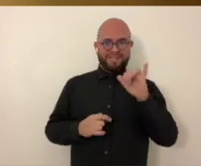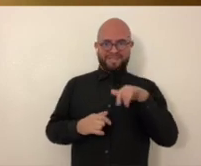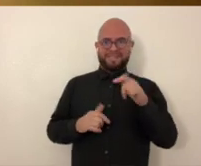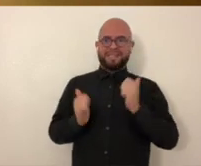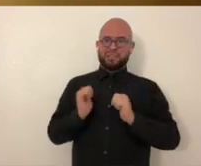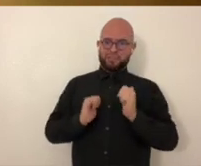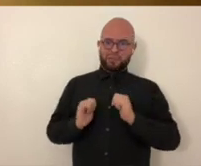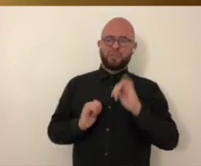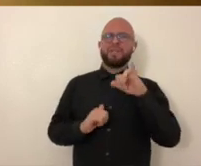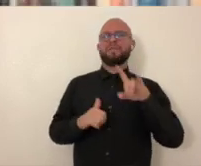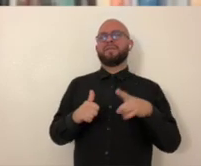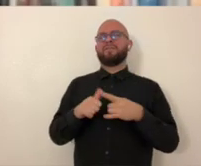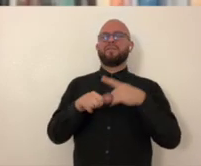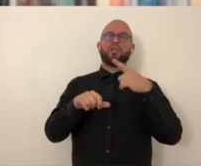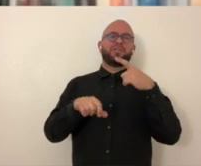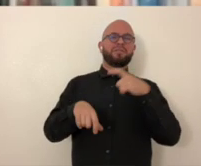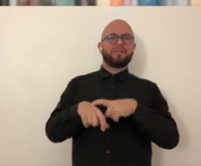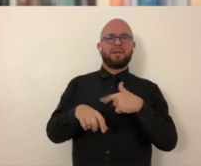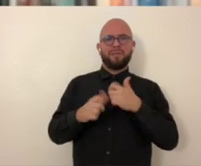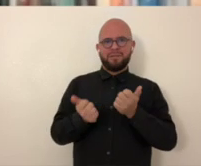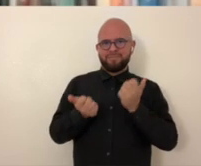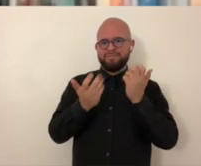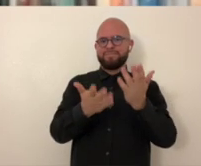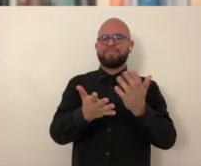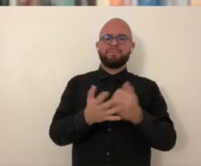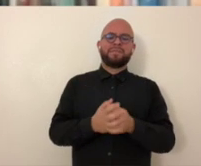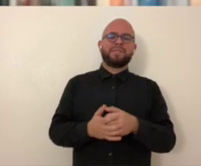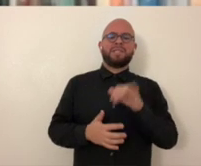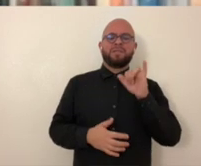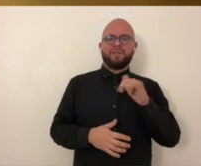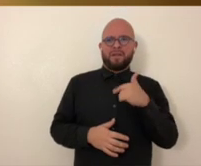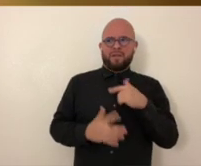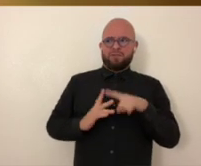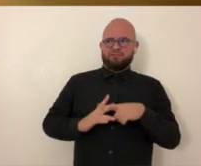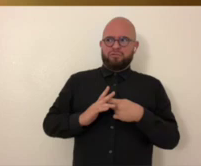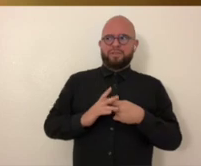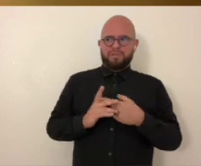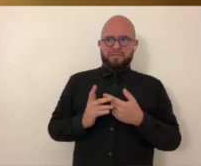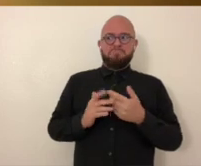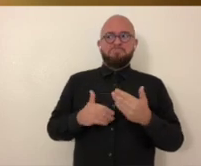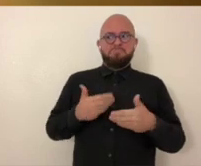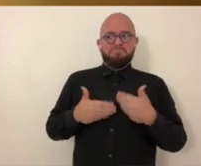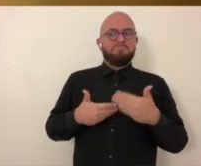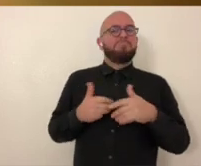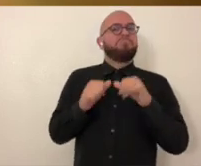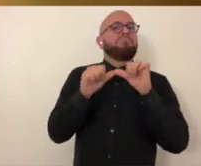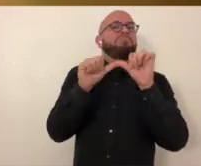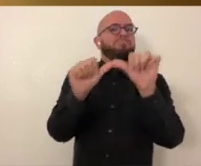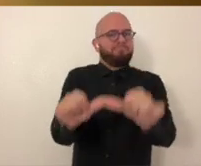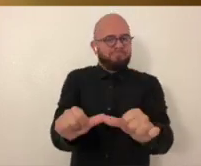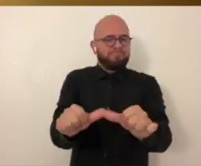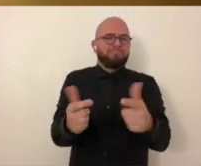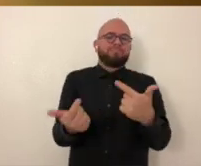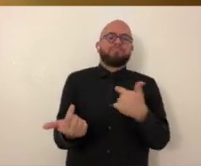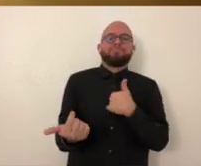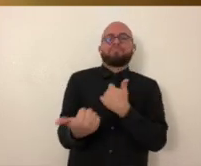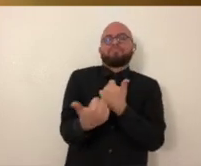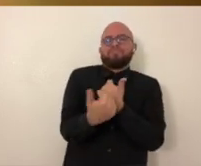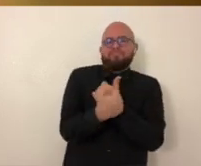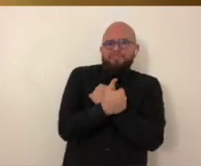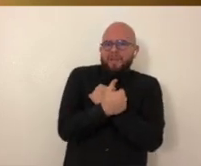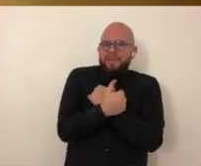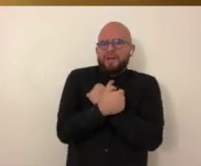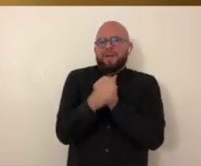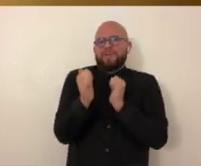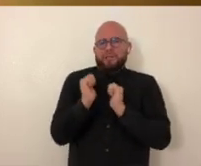work until the 2019 show. That was my first kind of submission, and that kind of got me started to